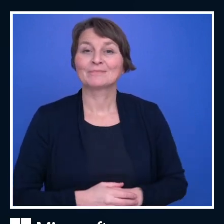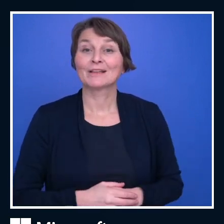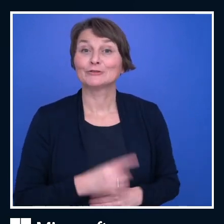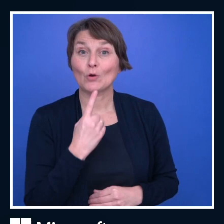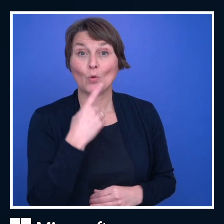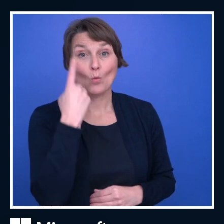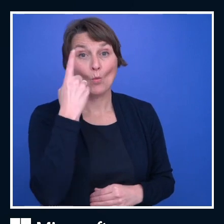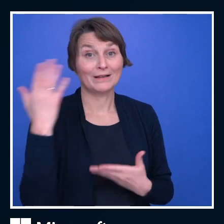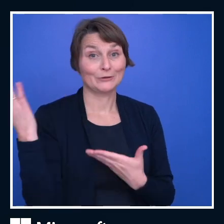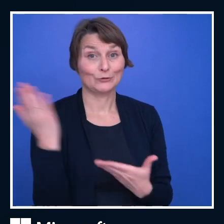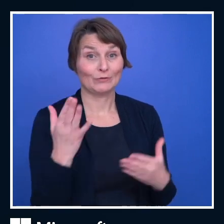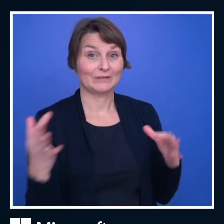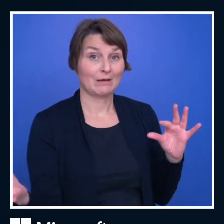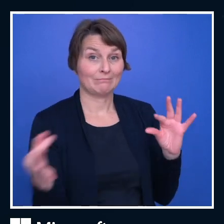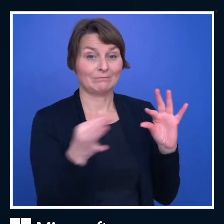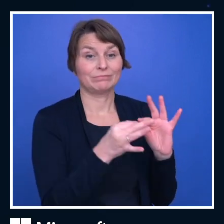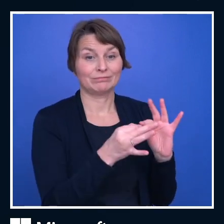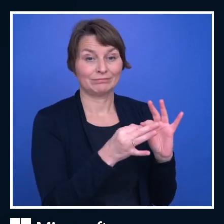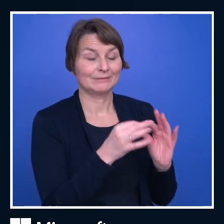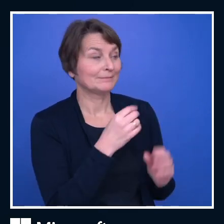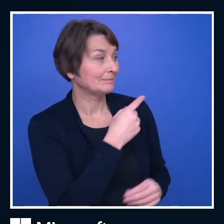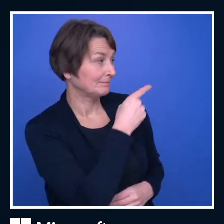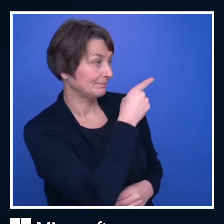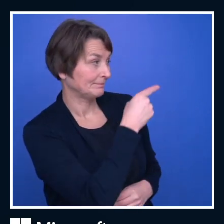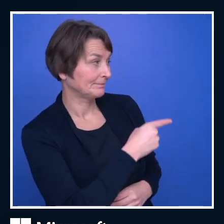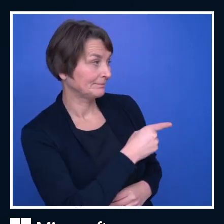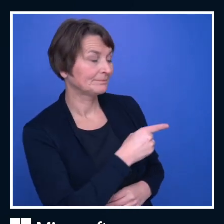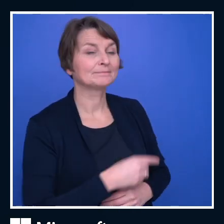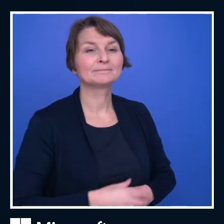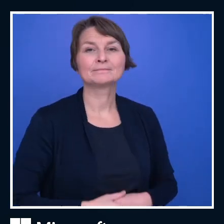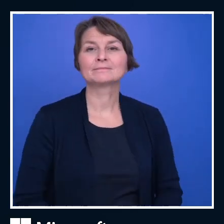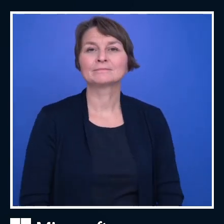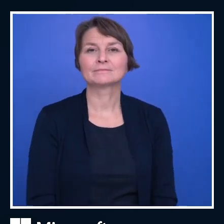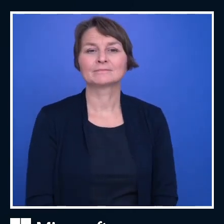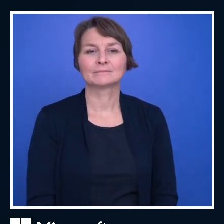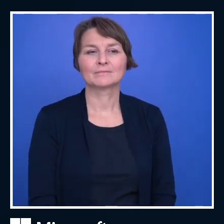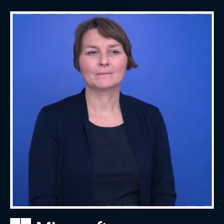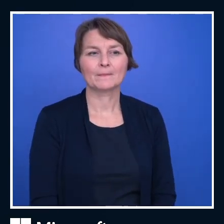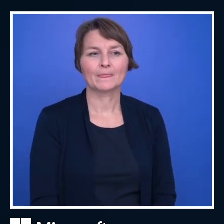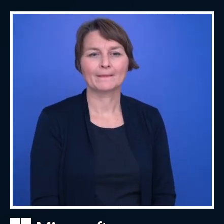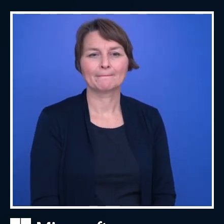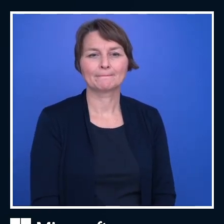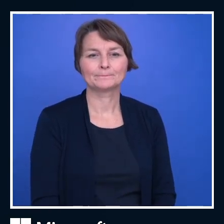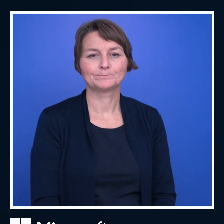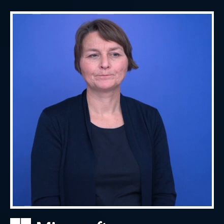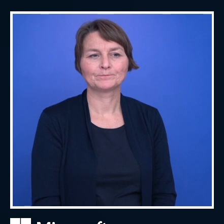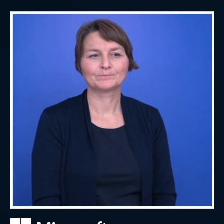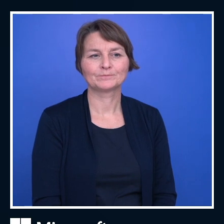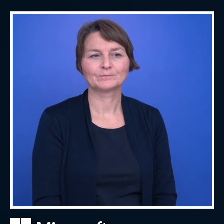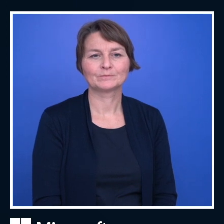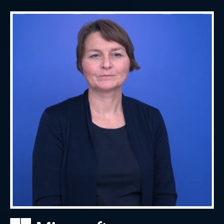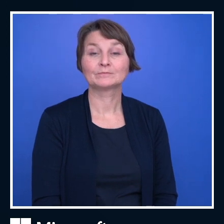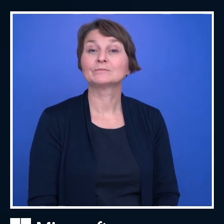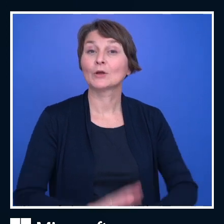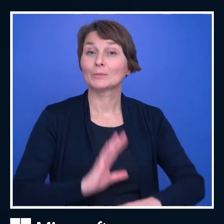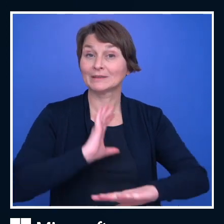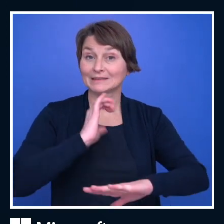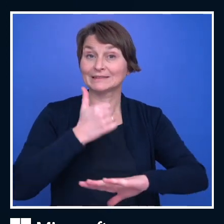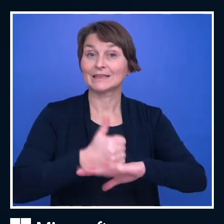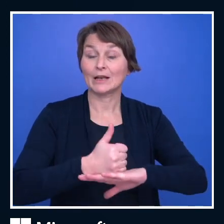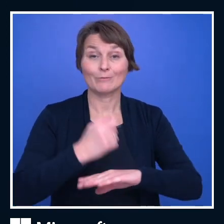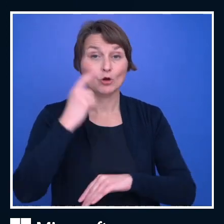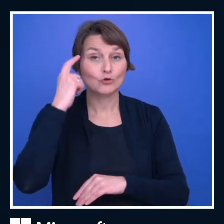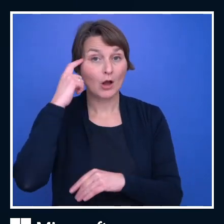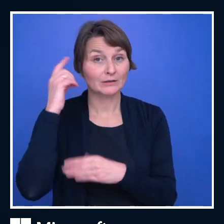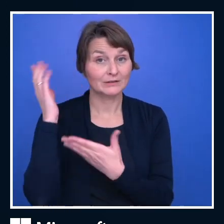I've created already on my Azure Portal the cognitive service, and now I can